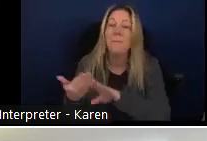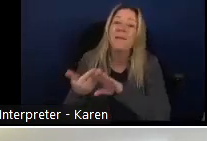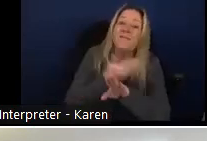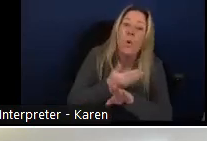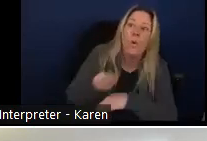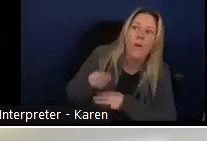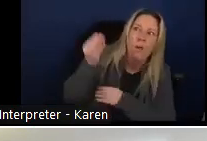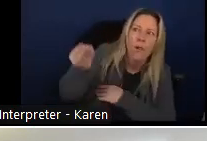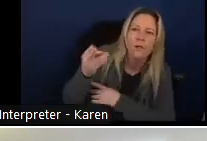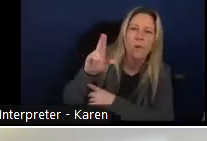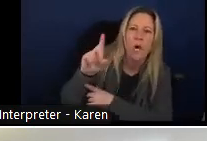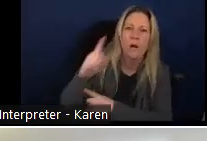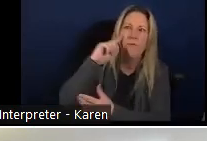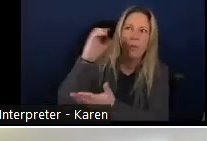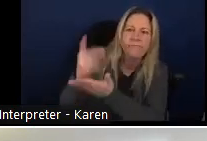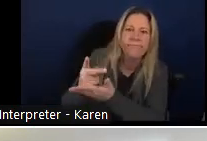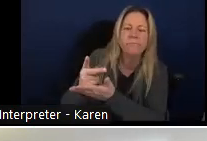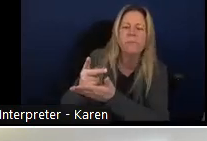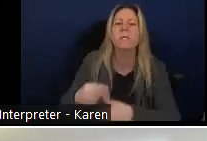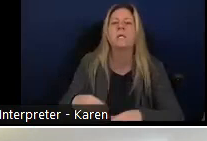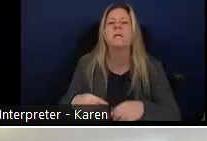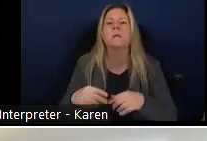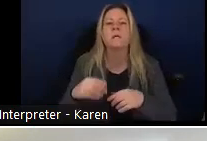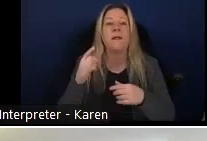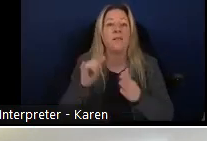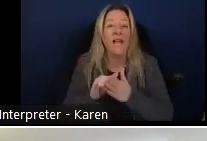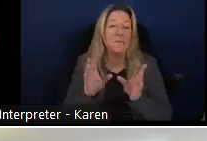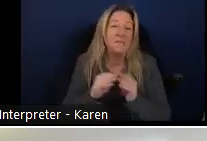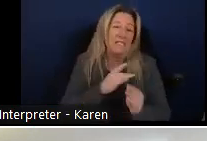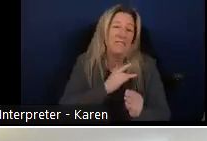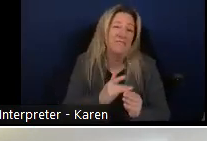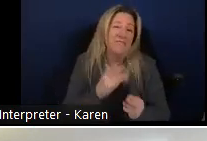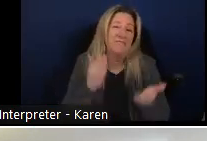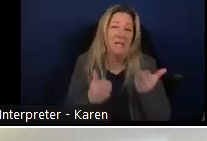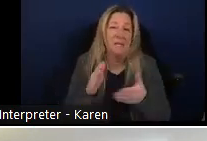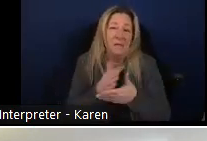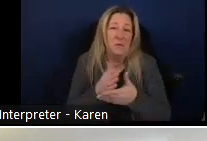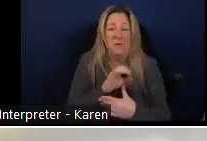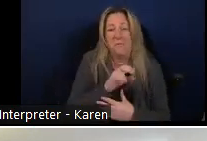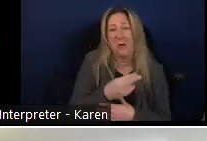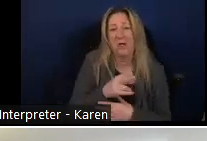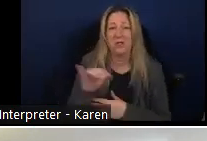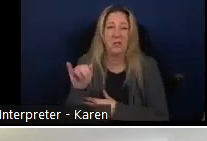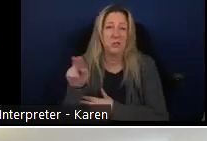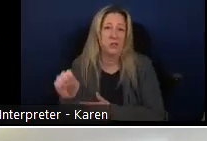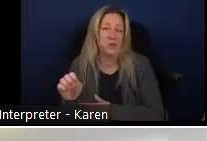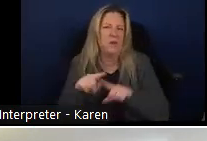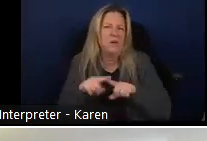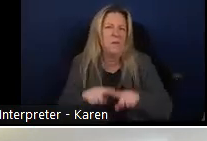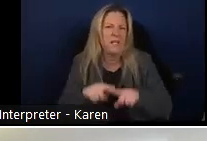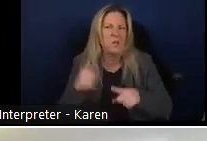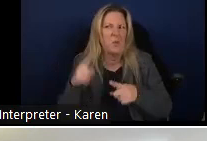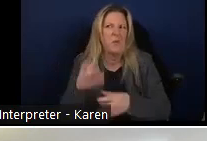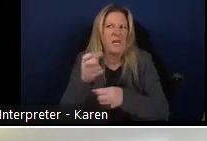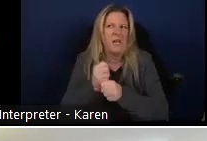approval. This meeting will likely occur sometime between March and June based on when Denver receives its notice of funding